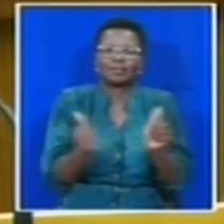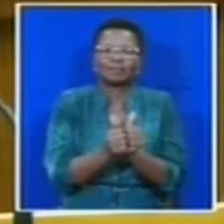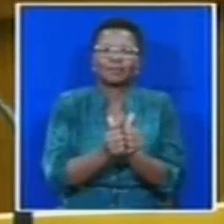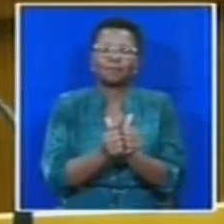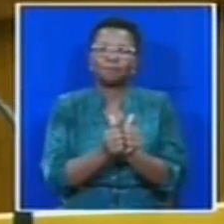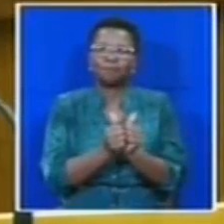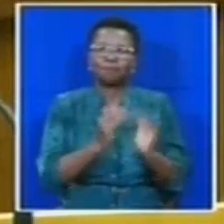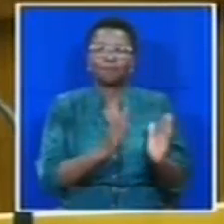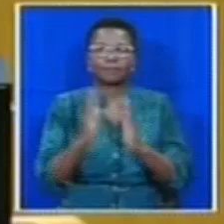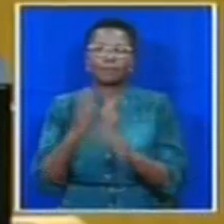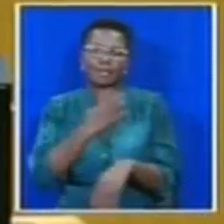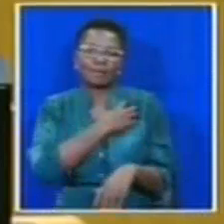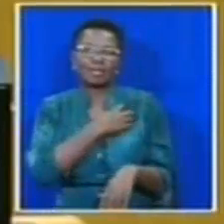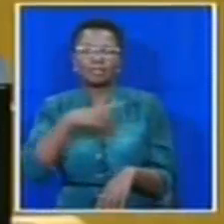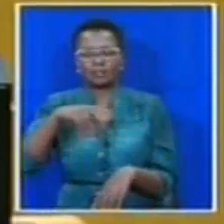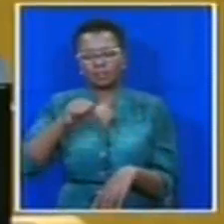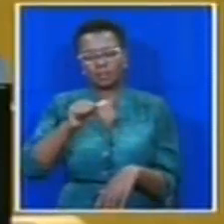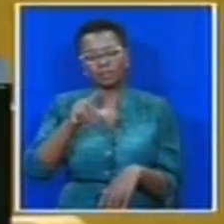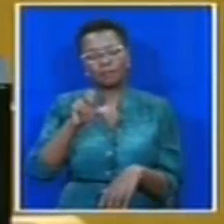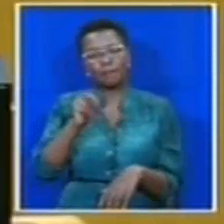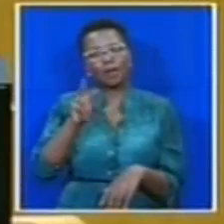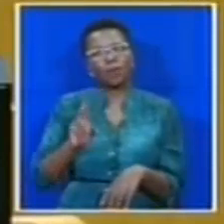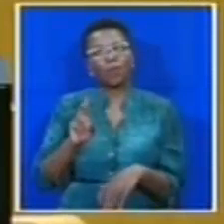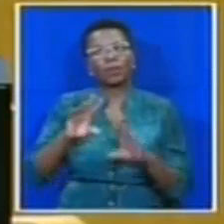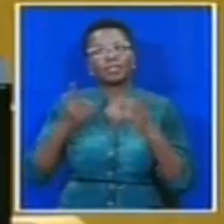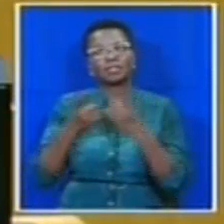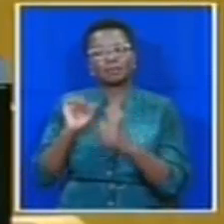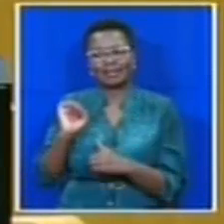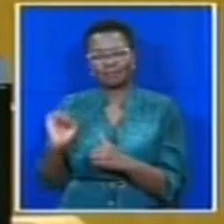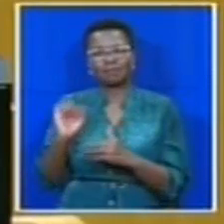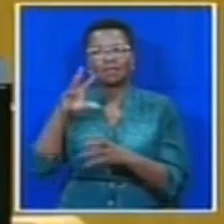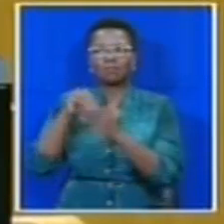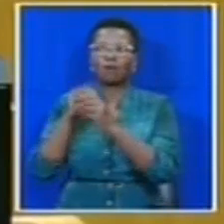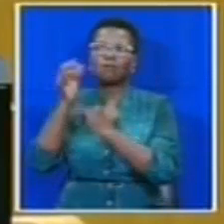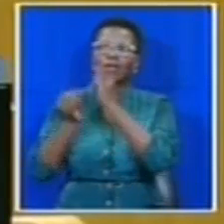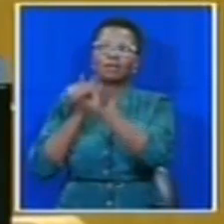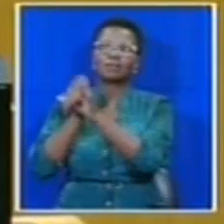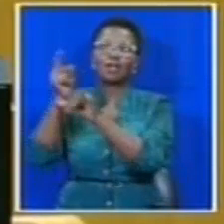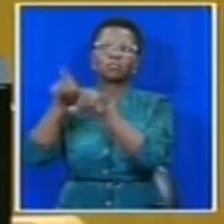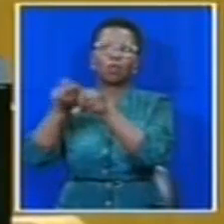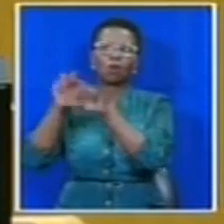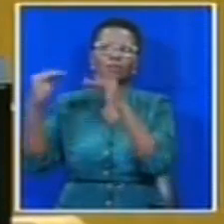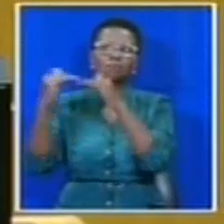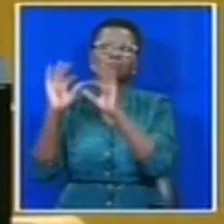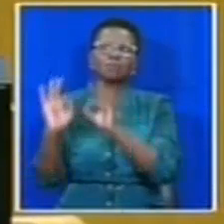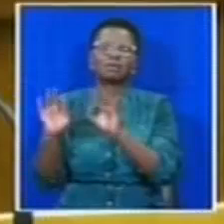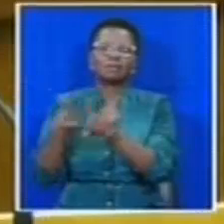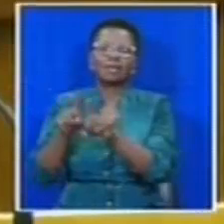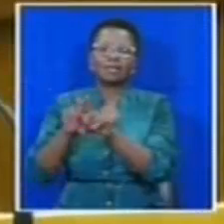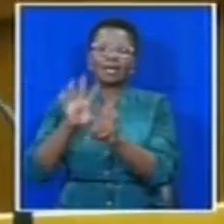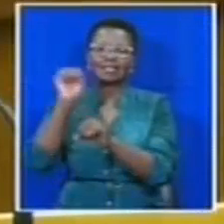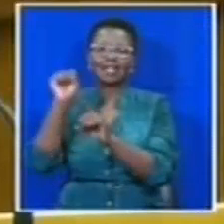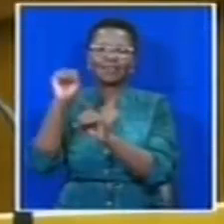Efforts of Minister Pando's department are contributing to the international competitiveness of South African industrial